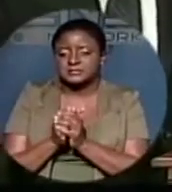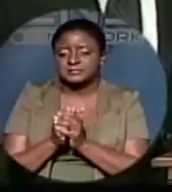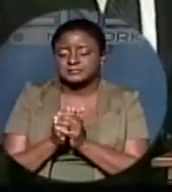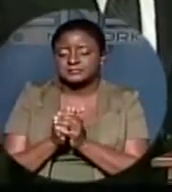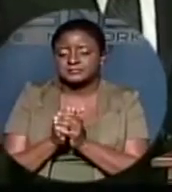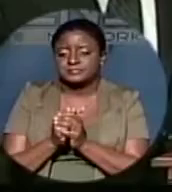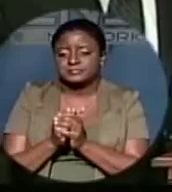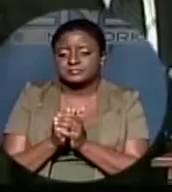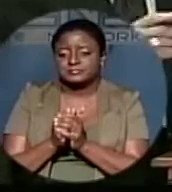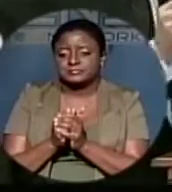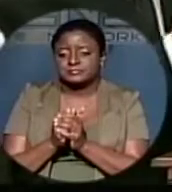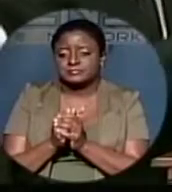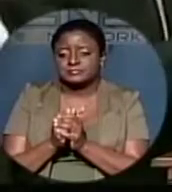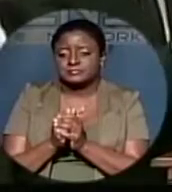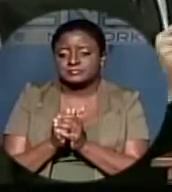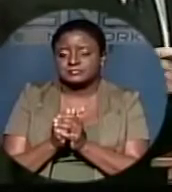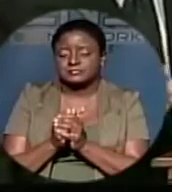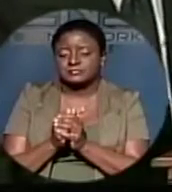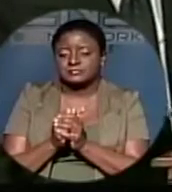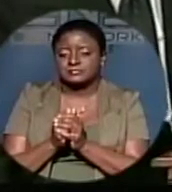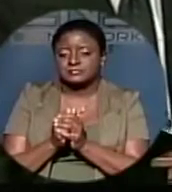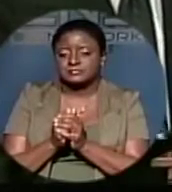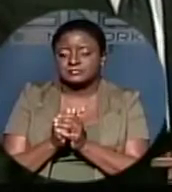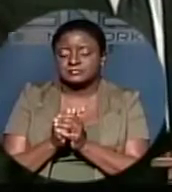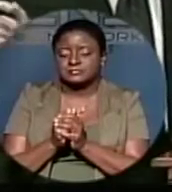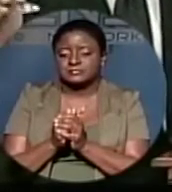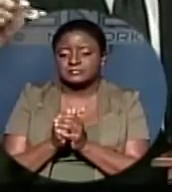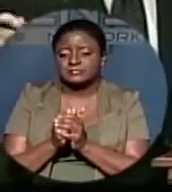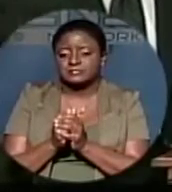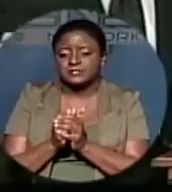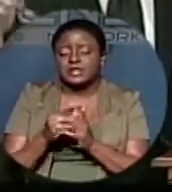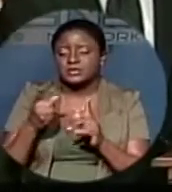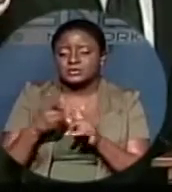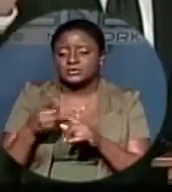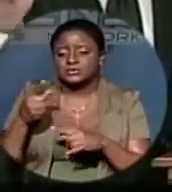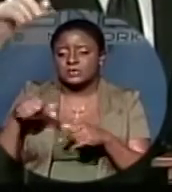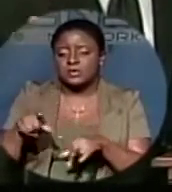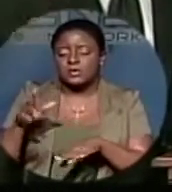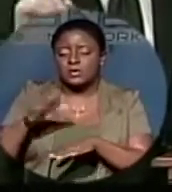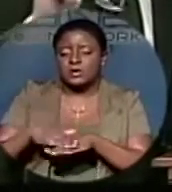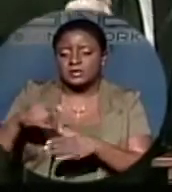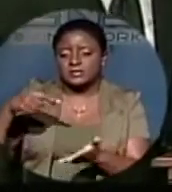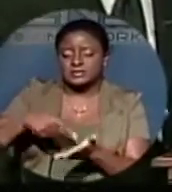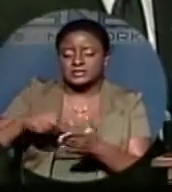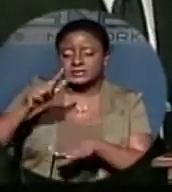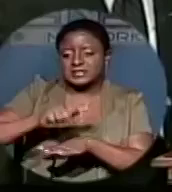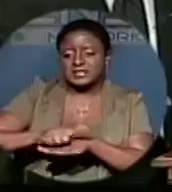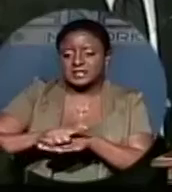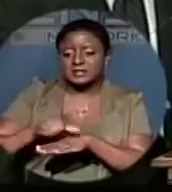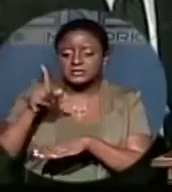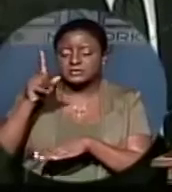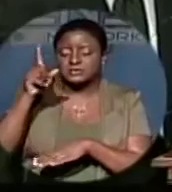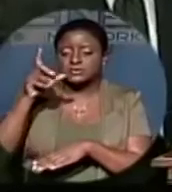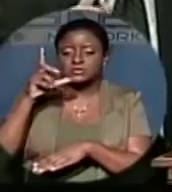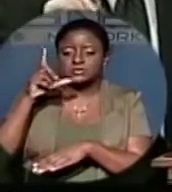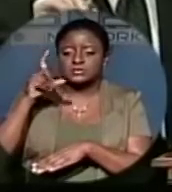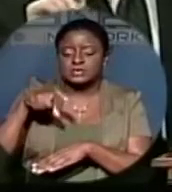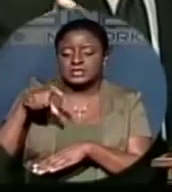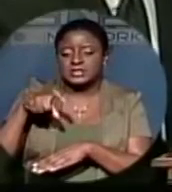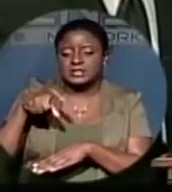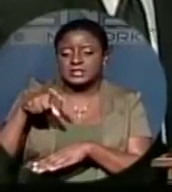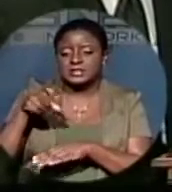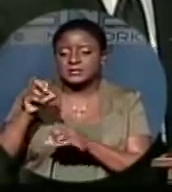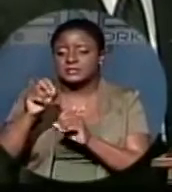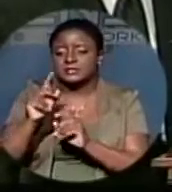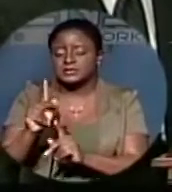even Mr. Mike Edwards, to go on this land would have to get the permission